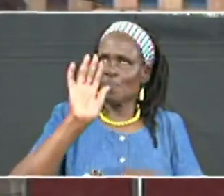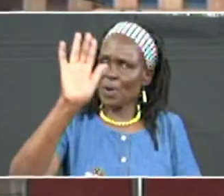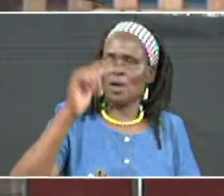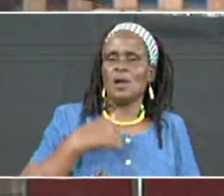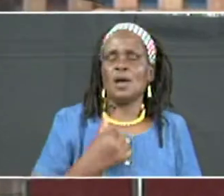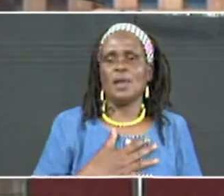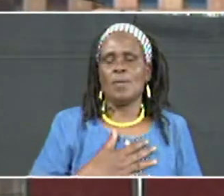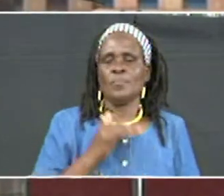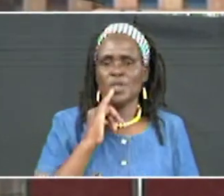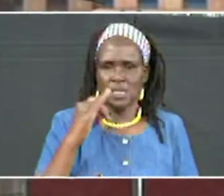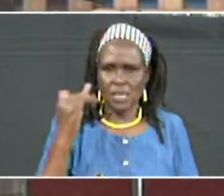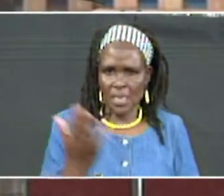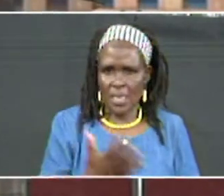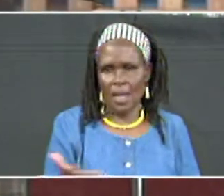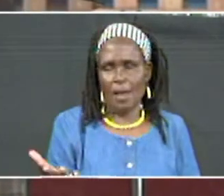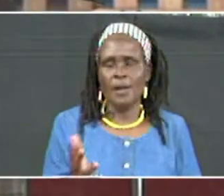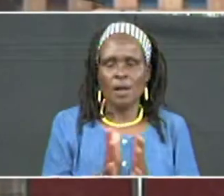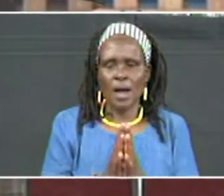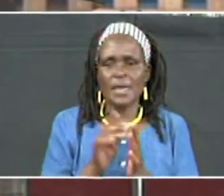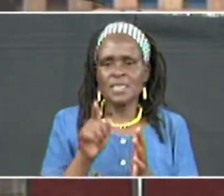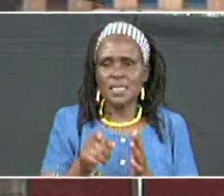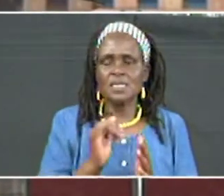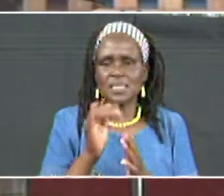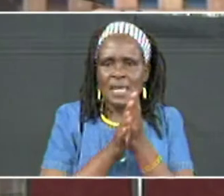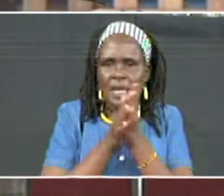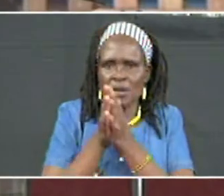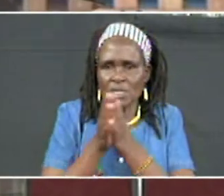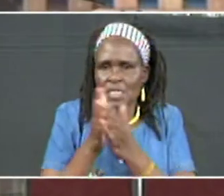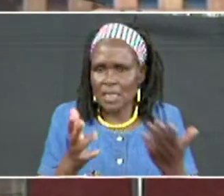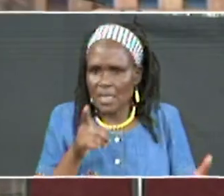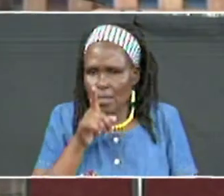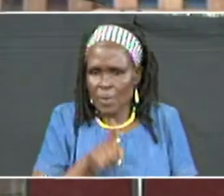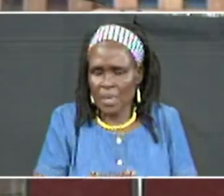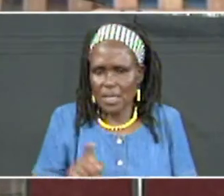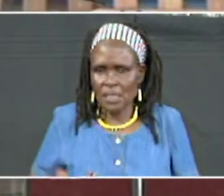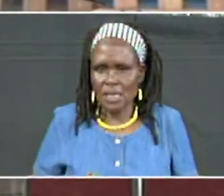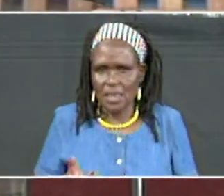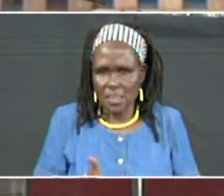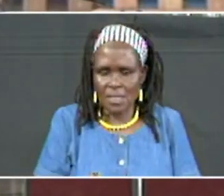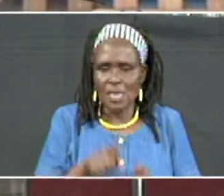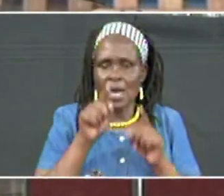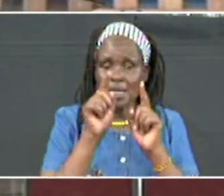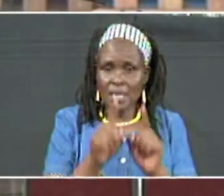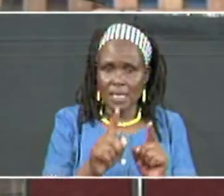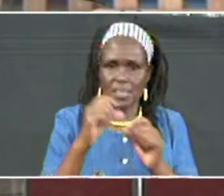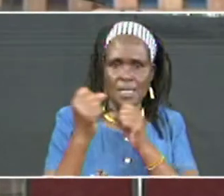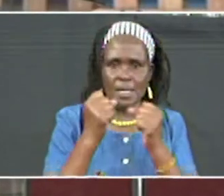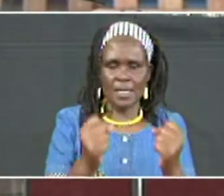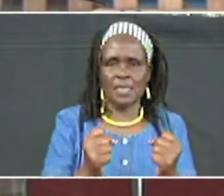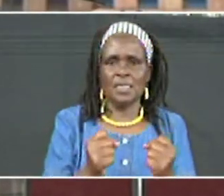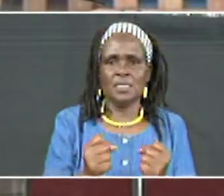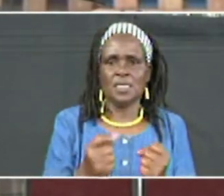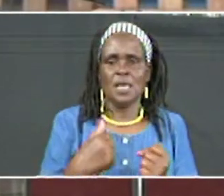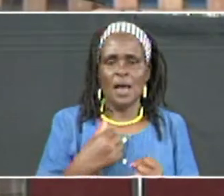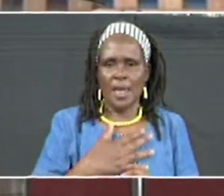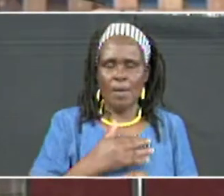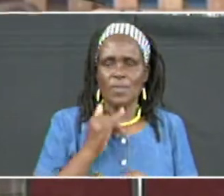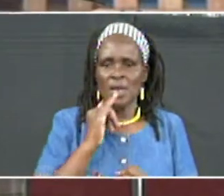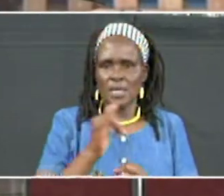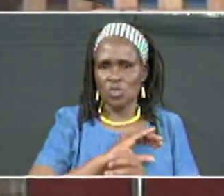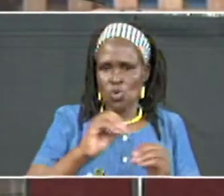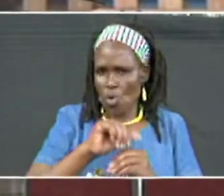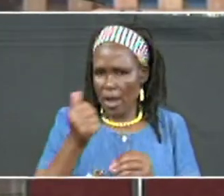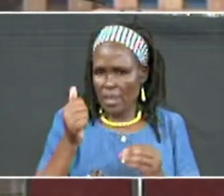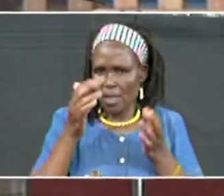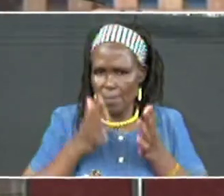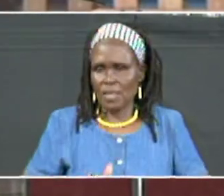here. And this is the interesting thing, brothers and sisters. This great I am is none other than Jesus,